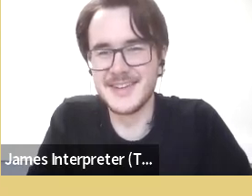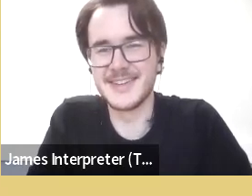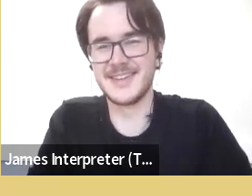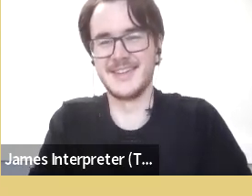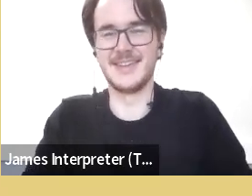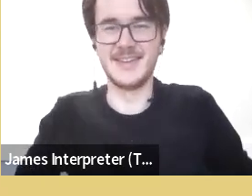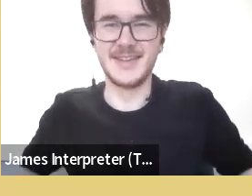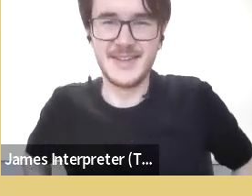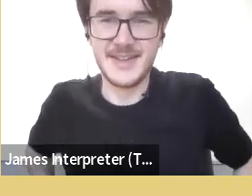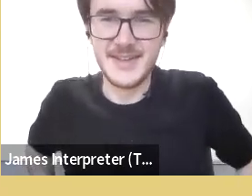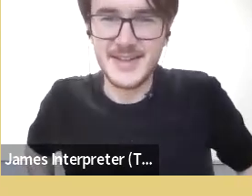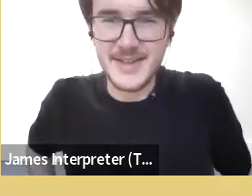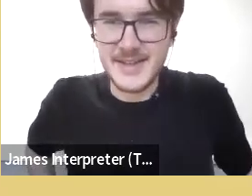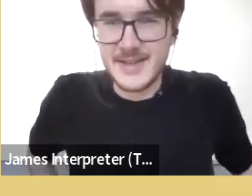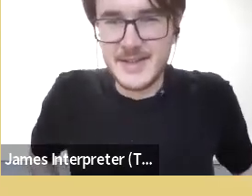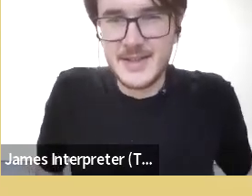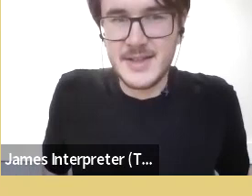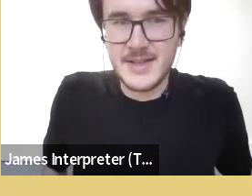Really good.